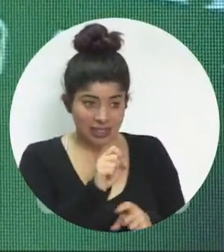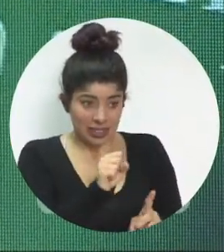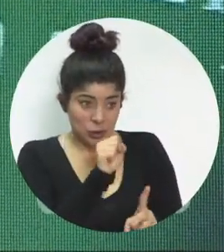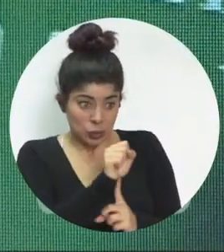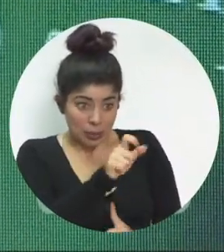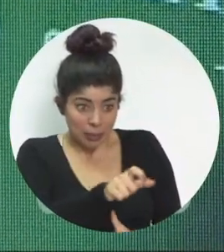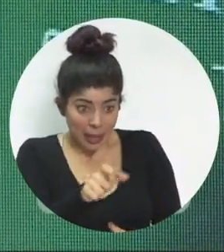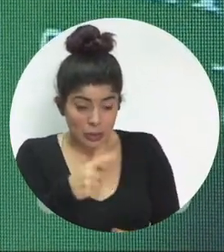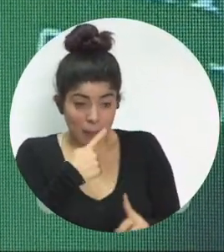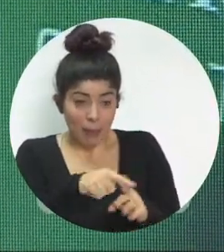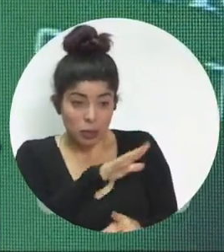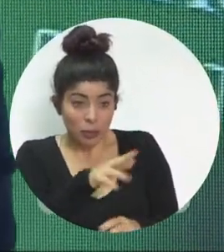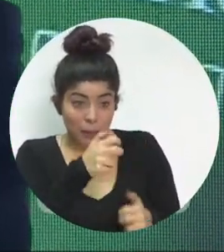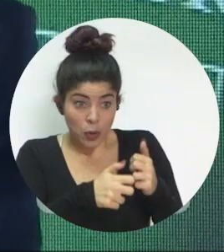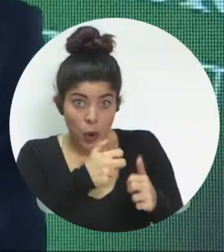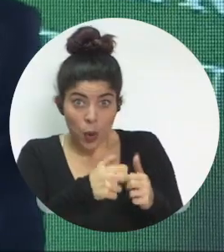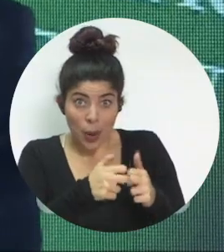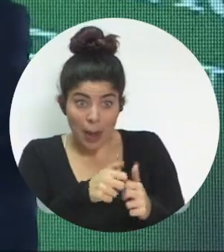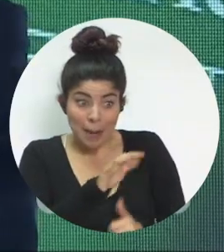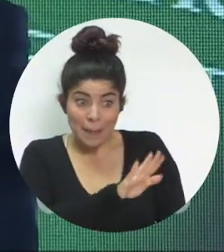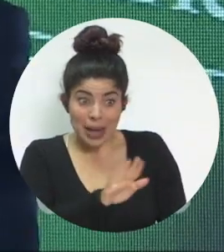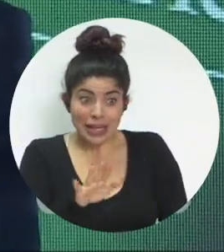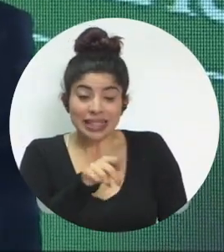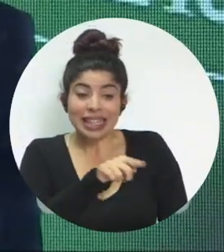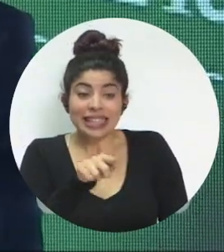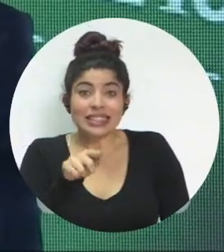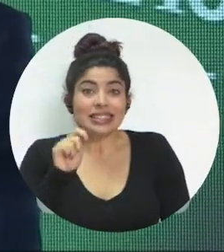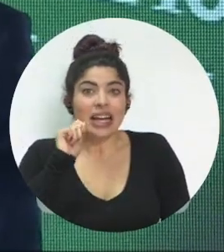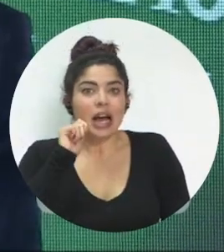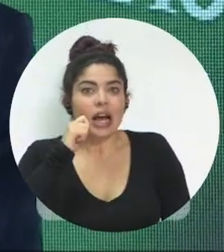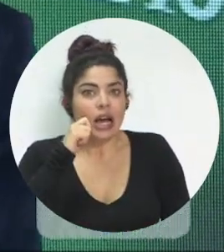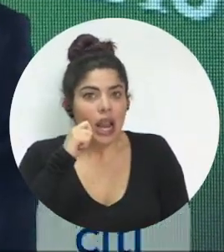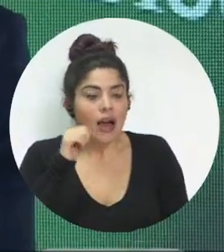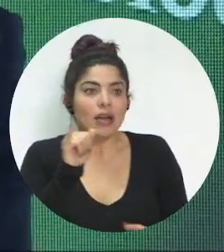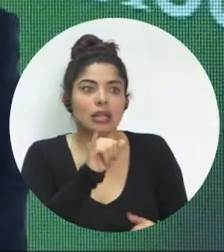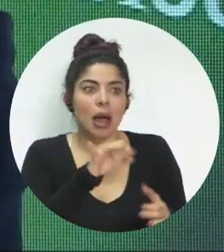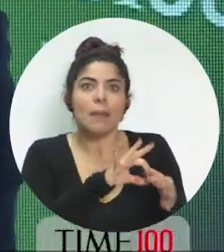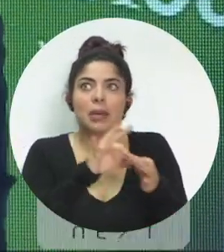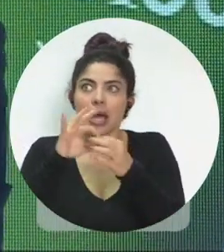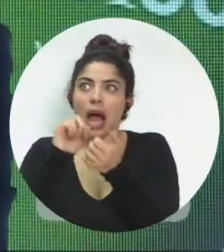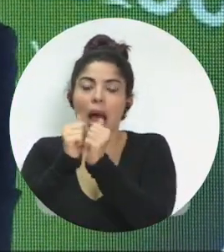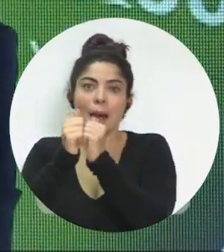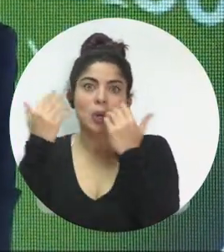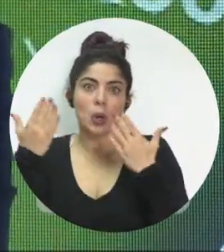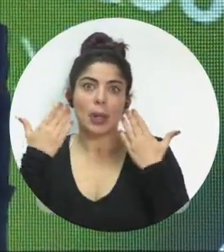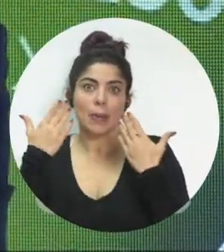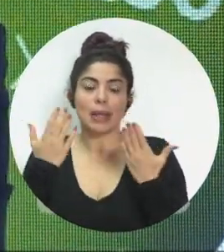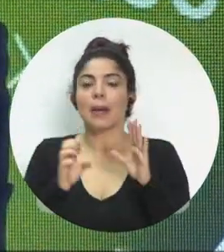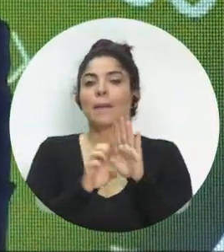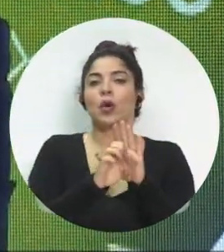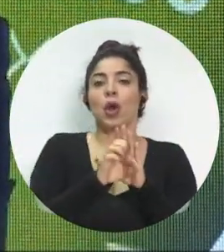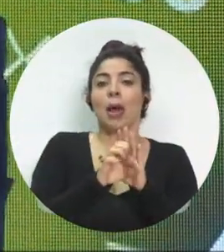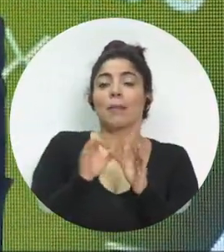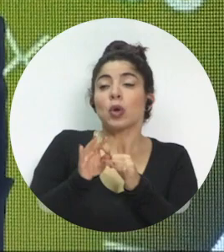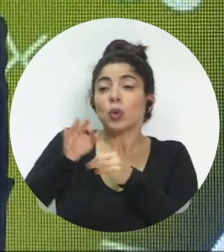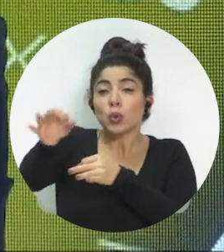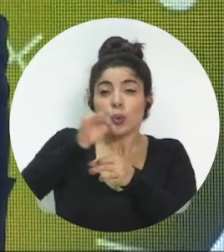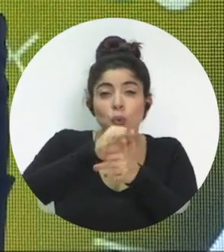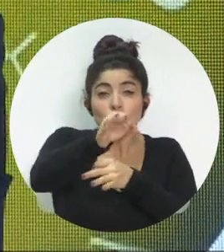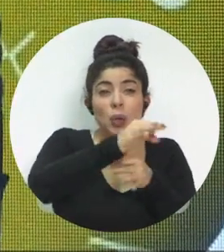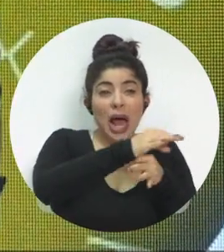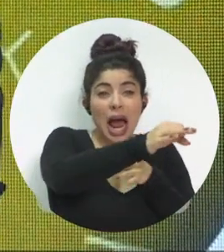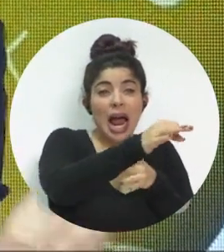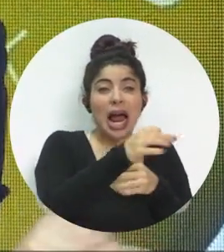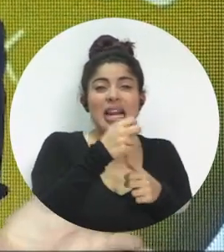listen, because within those realities of people and their problems are the true keys touching